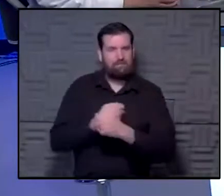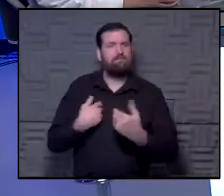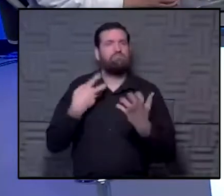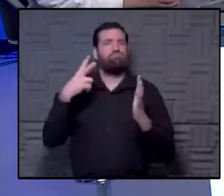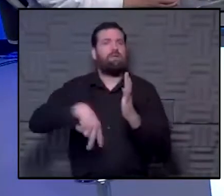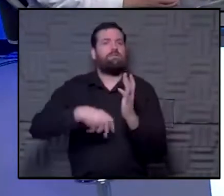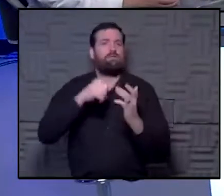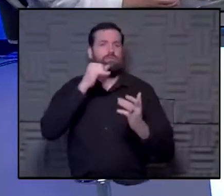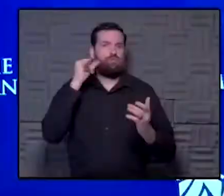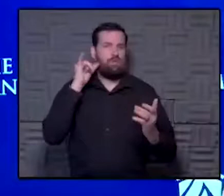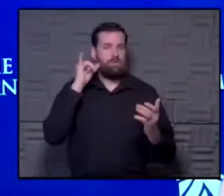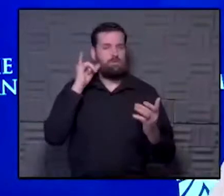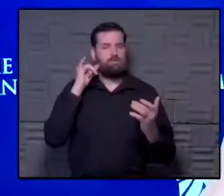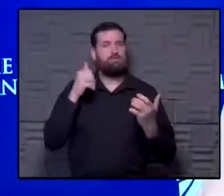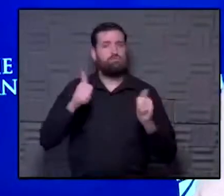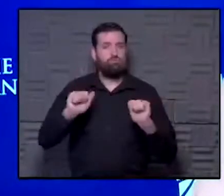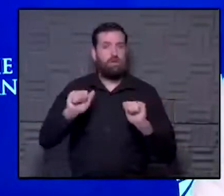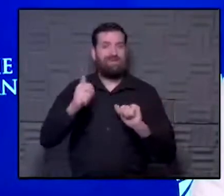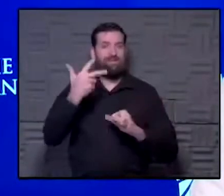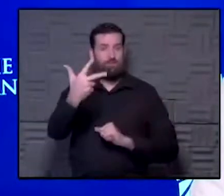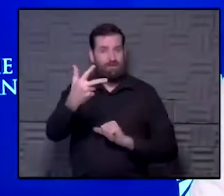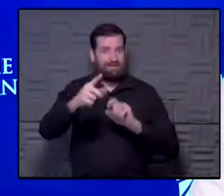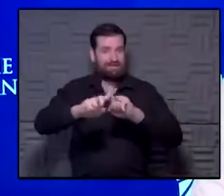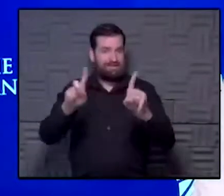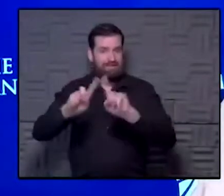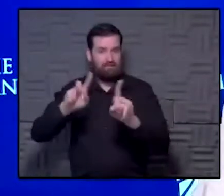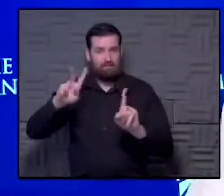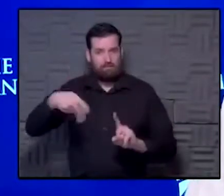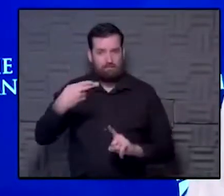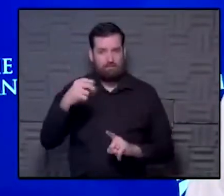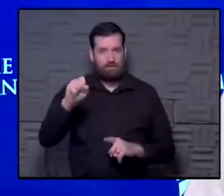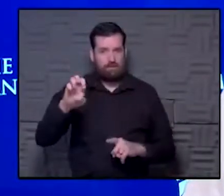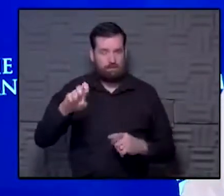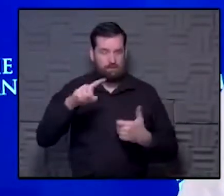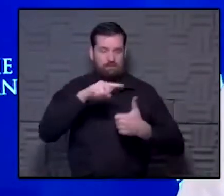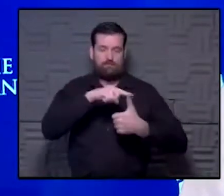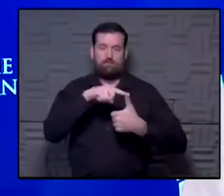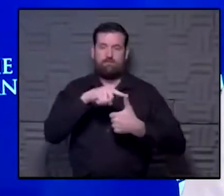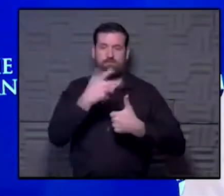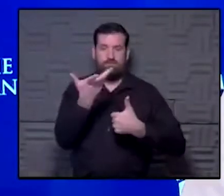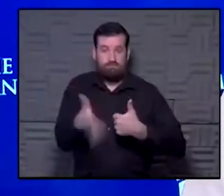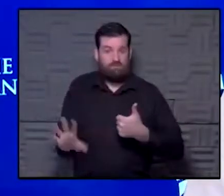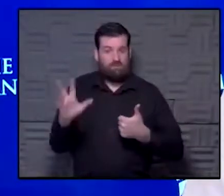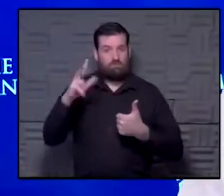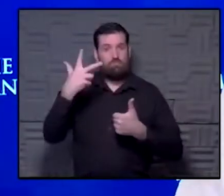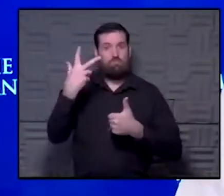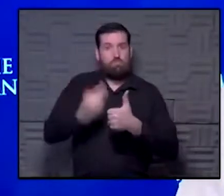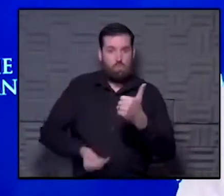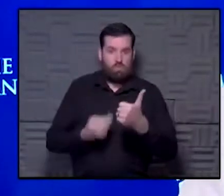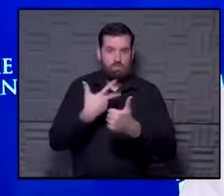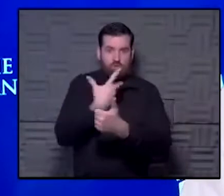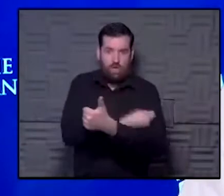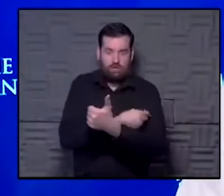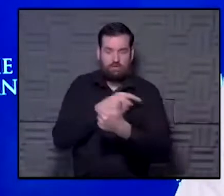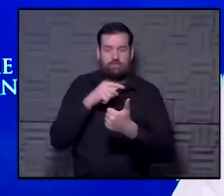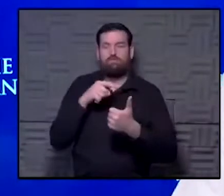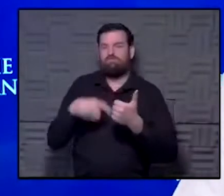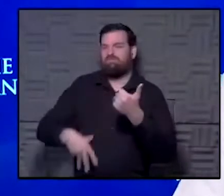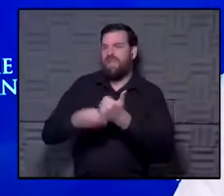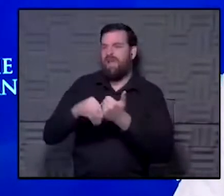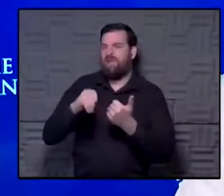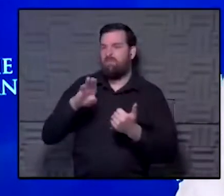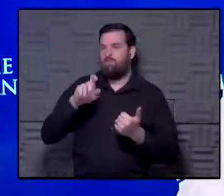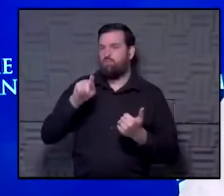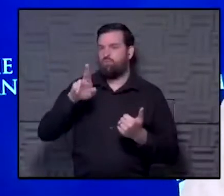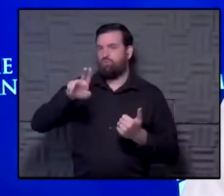this yesterday, and they were going to try and do 3 different phases of this. One, for people who've had both shots, here's a booster that's got the